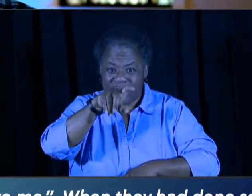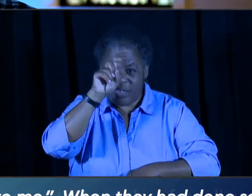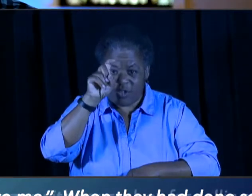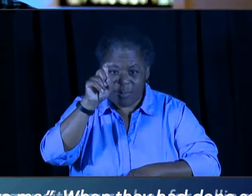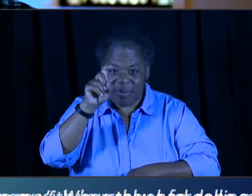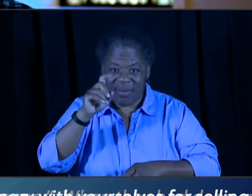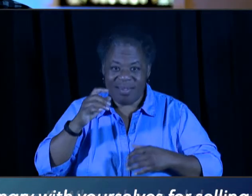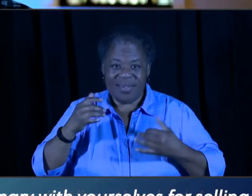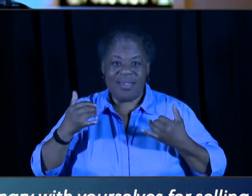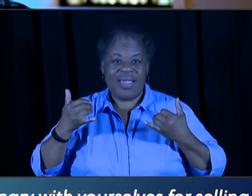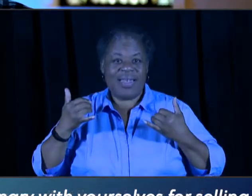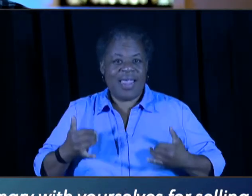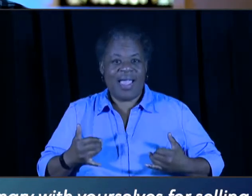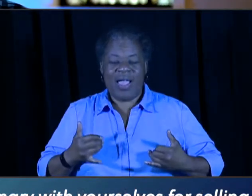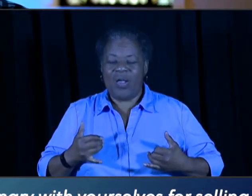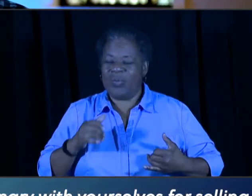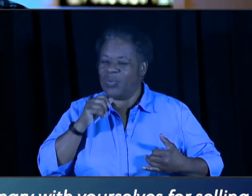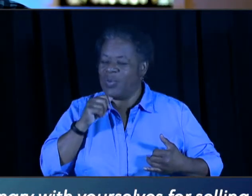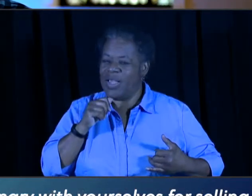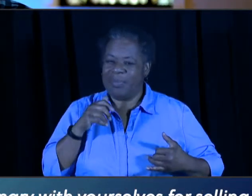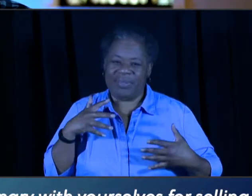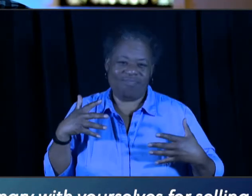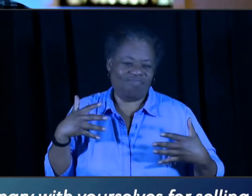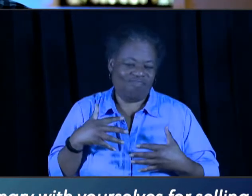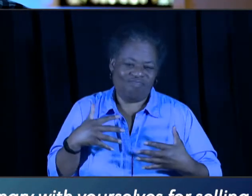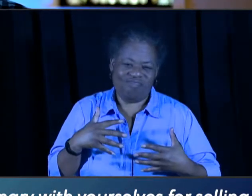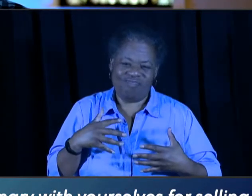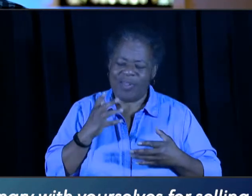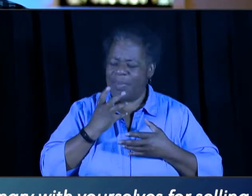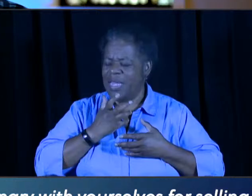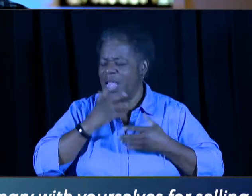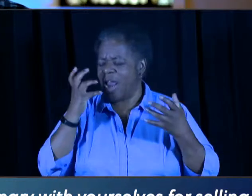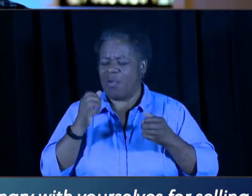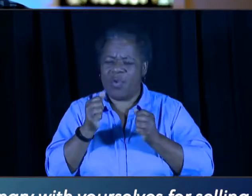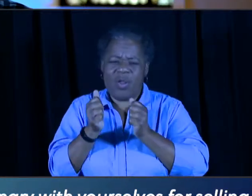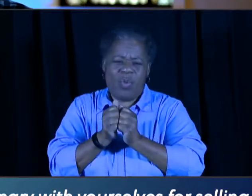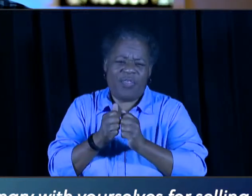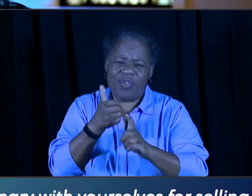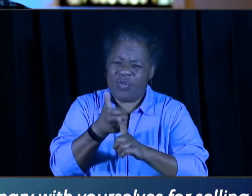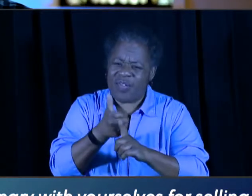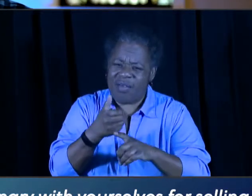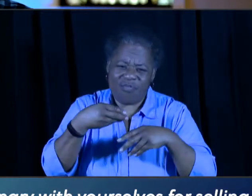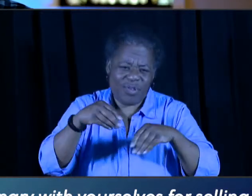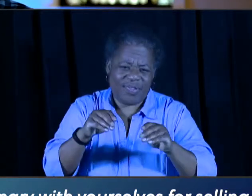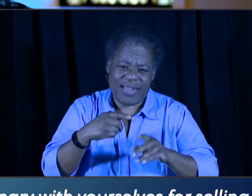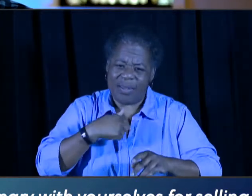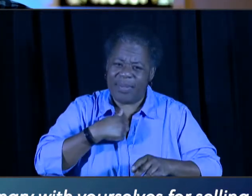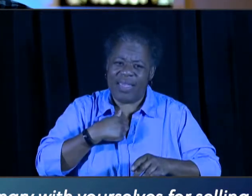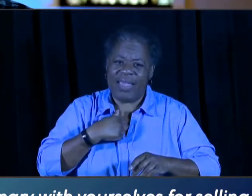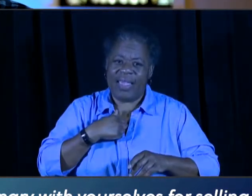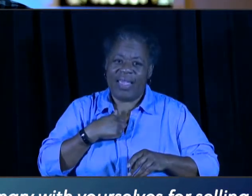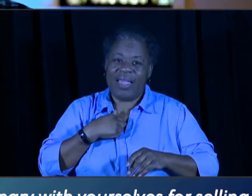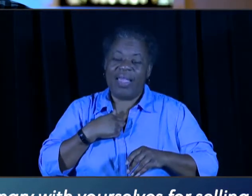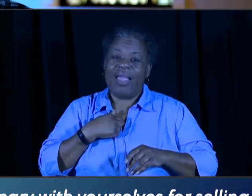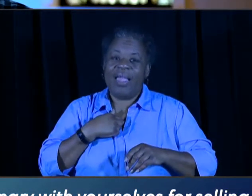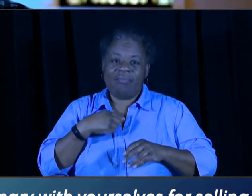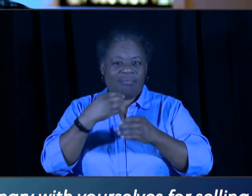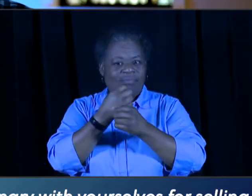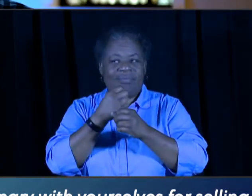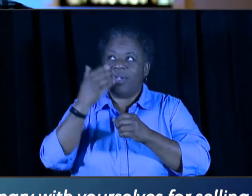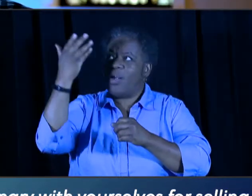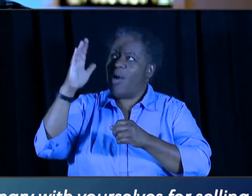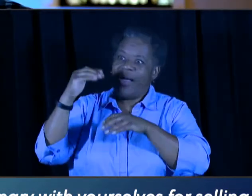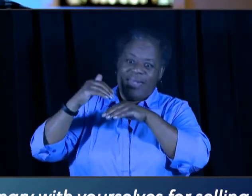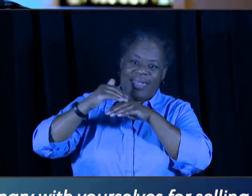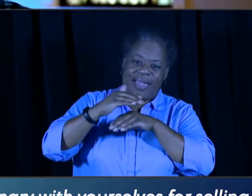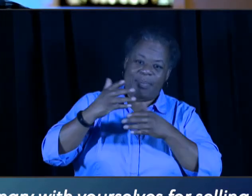And now do not be distressed, and do not be angry with yourselves for selling me here, because it was to save lives that God sent